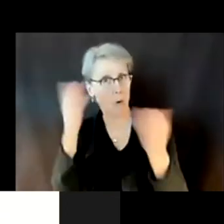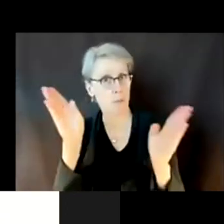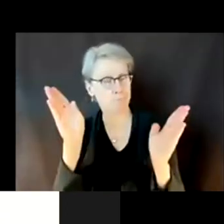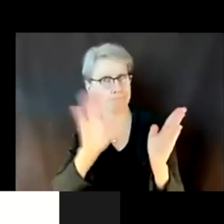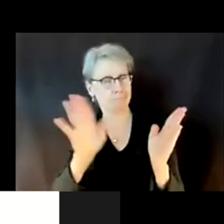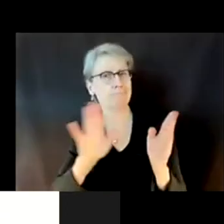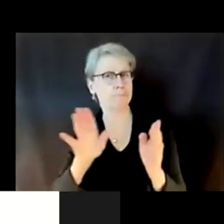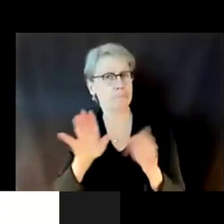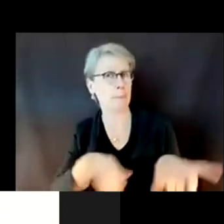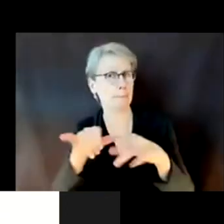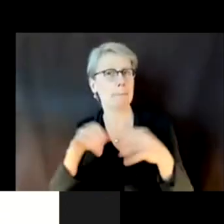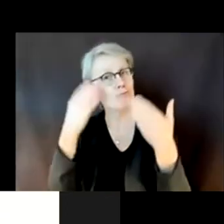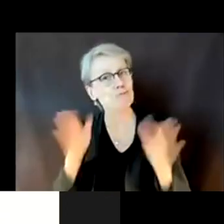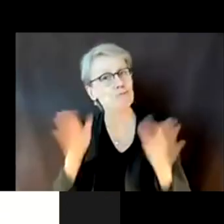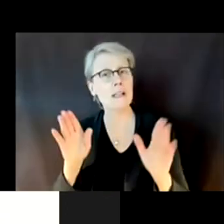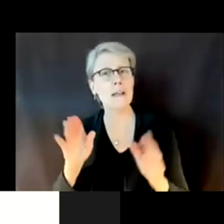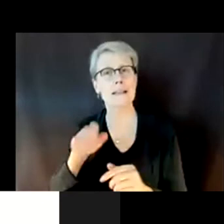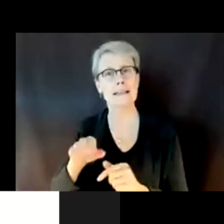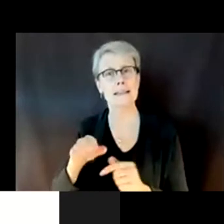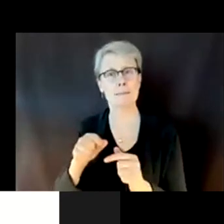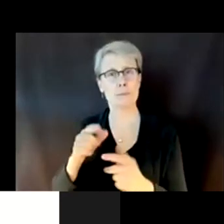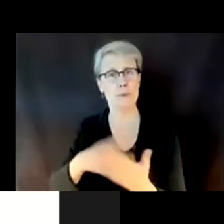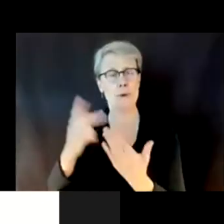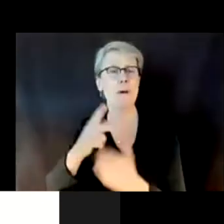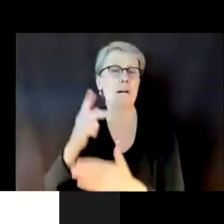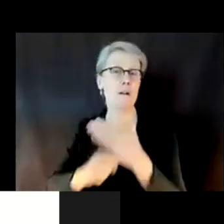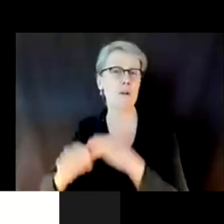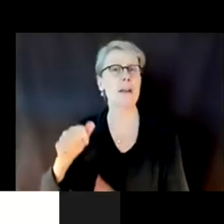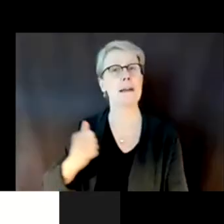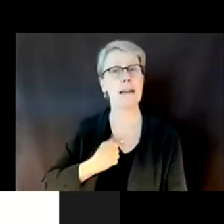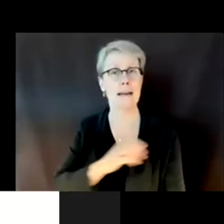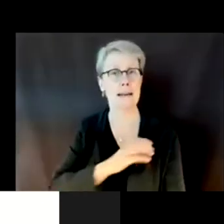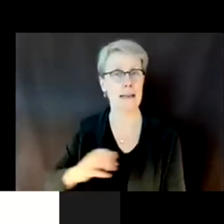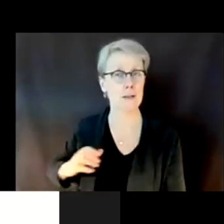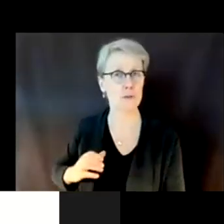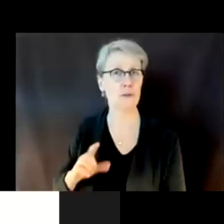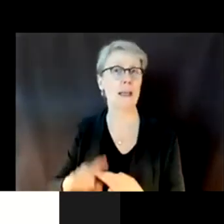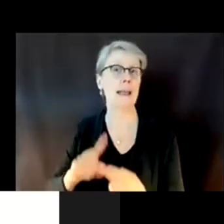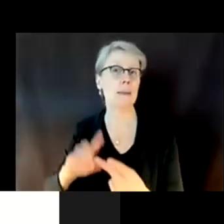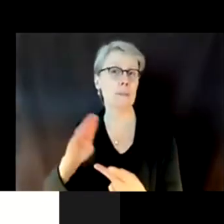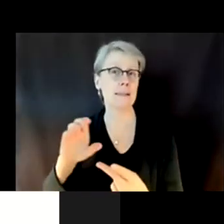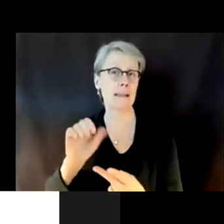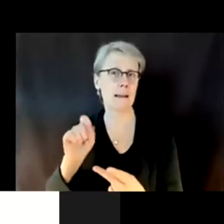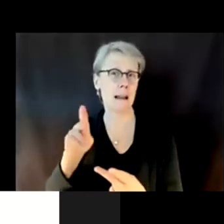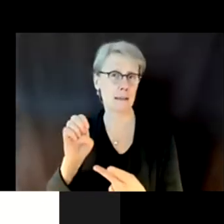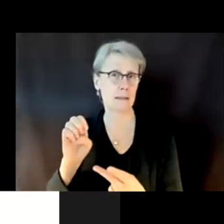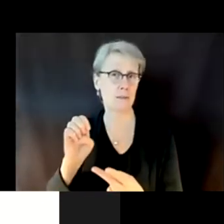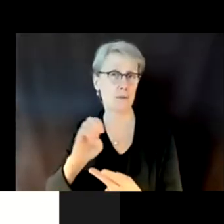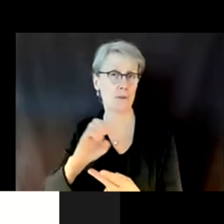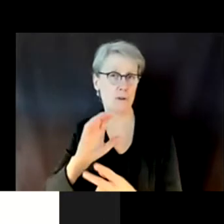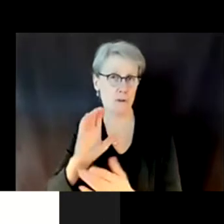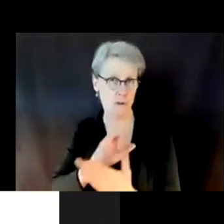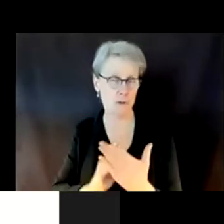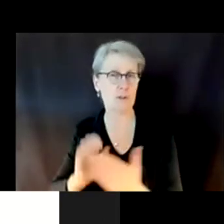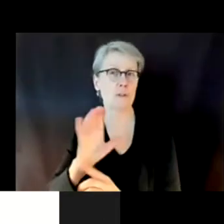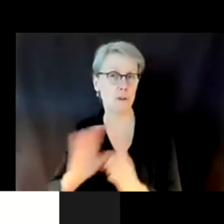is a program that is funded by the Canada Council of the Arts that is produced by the BC Alliance for Arts and Culture, which we're very grateful to Joyce and